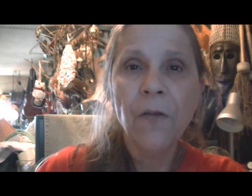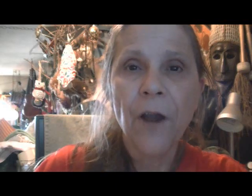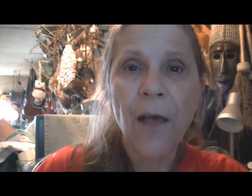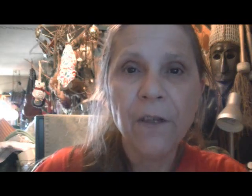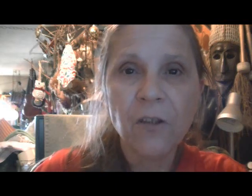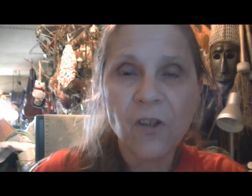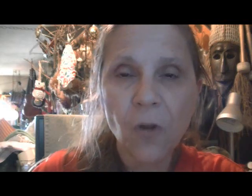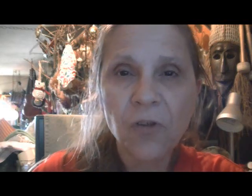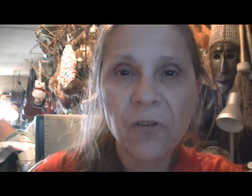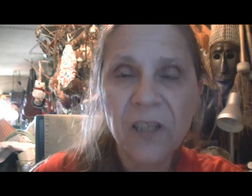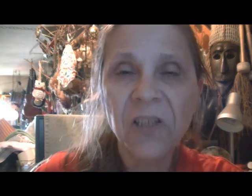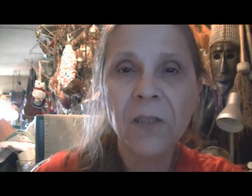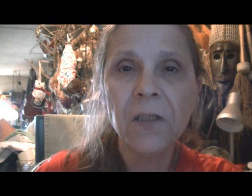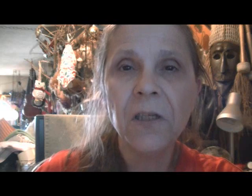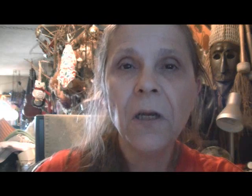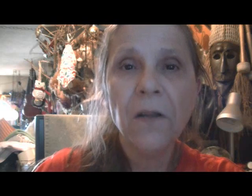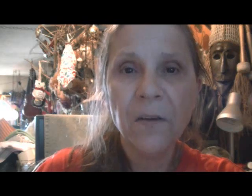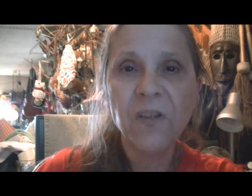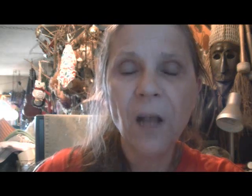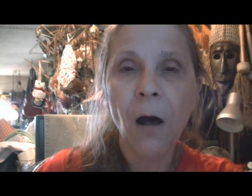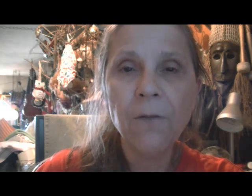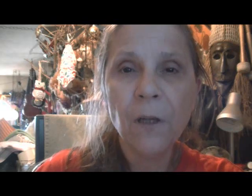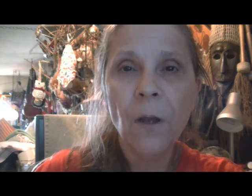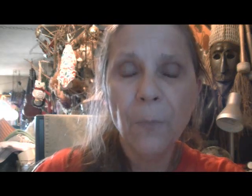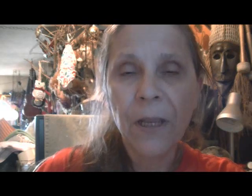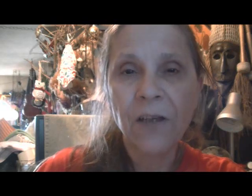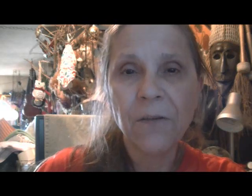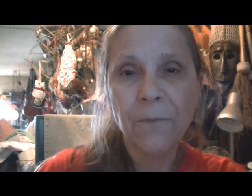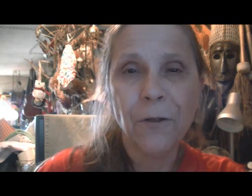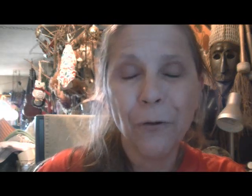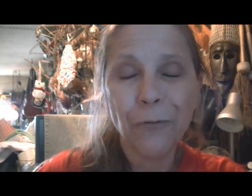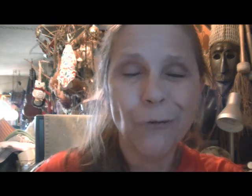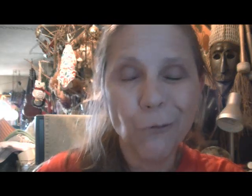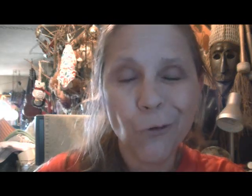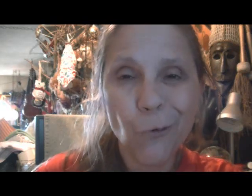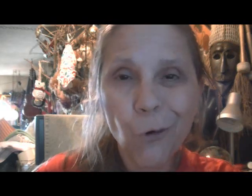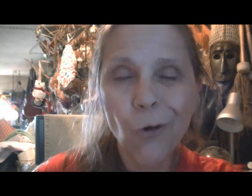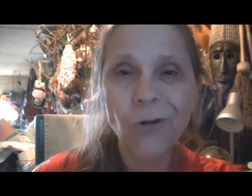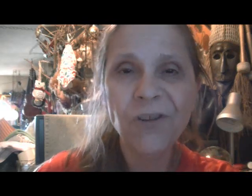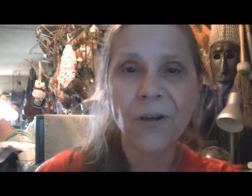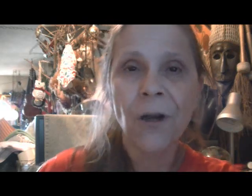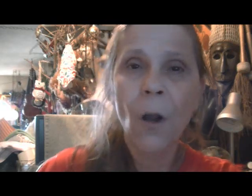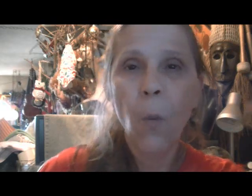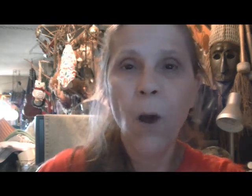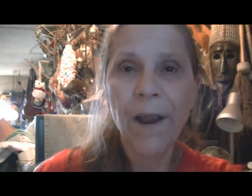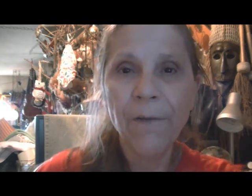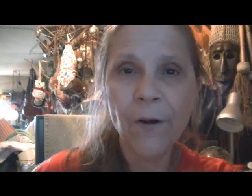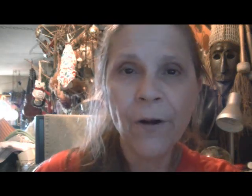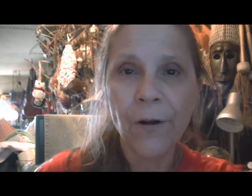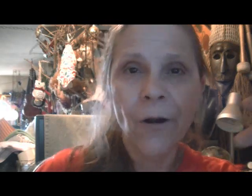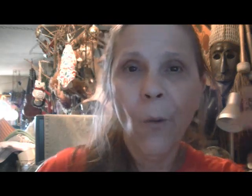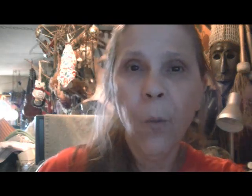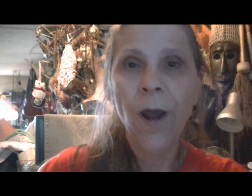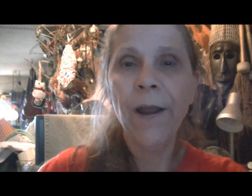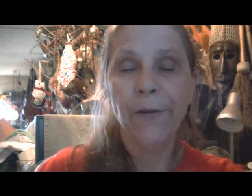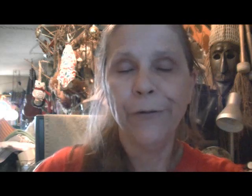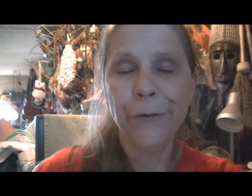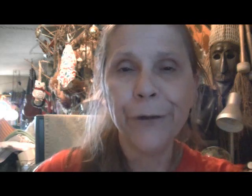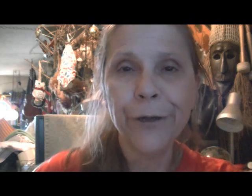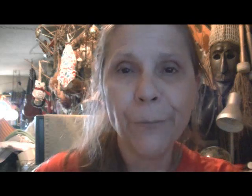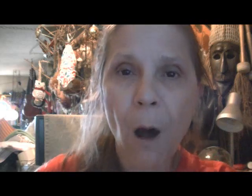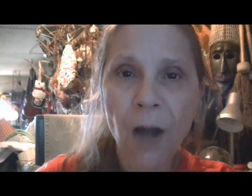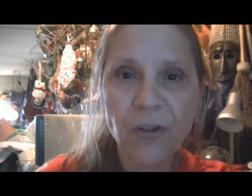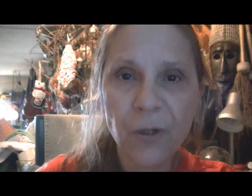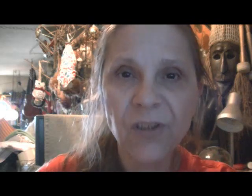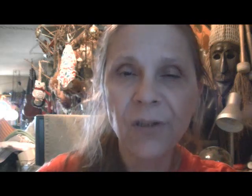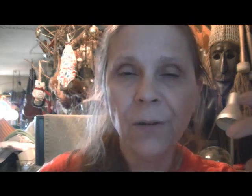of they're having to social distance themselves because of, you know, the rules or whatever, or what